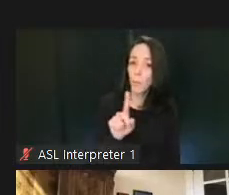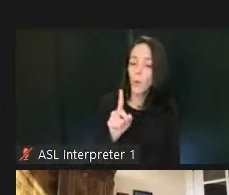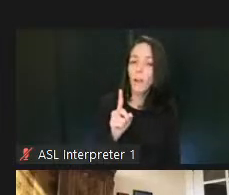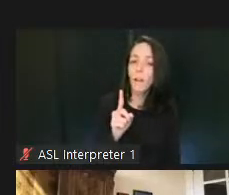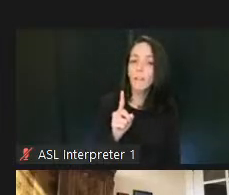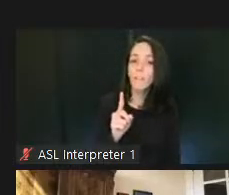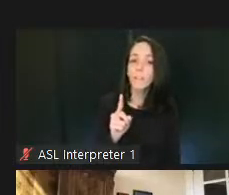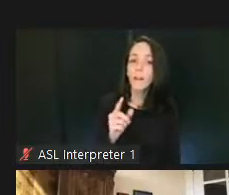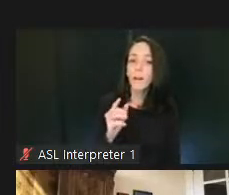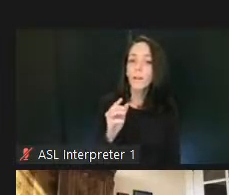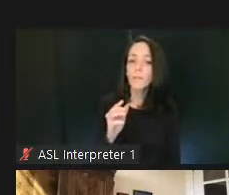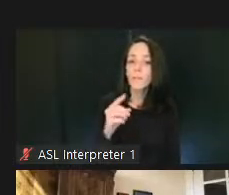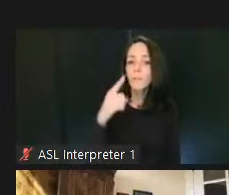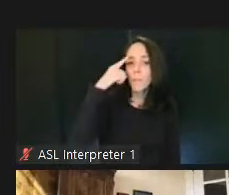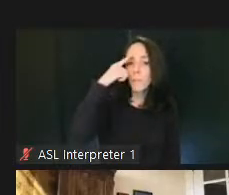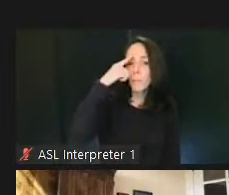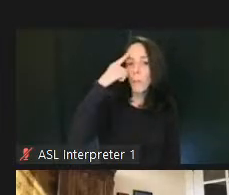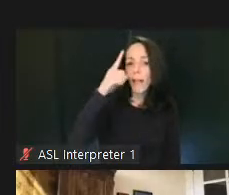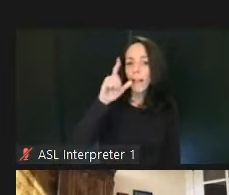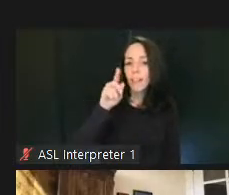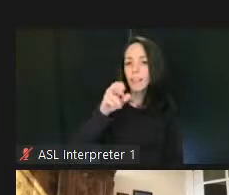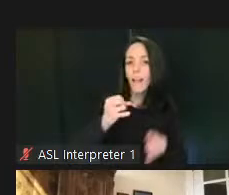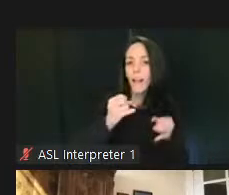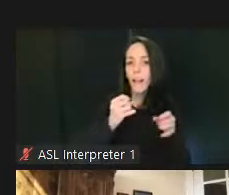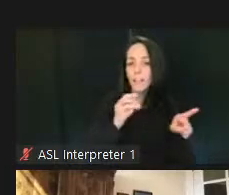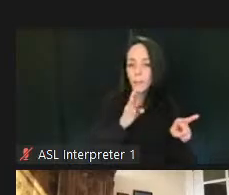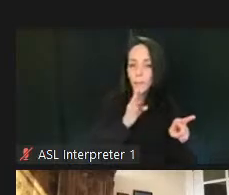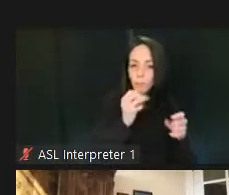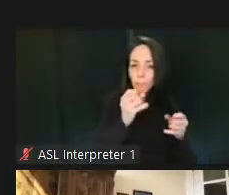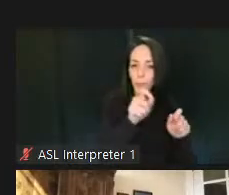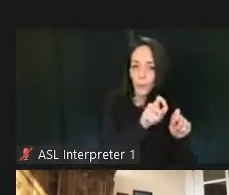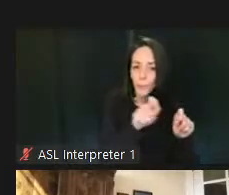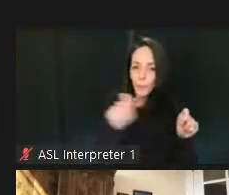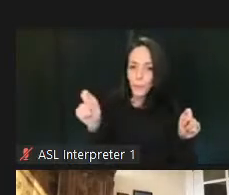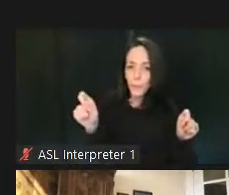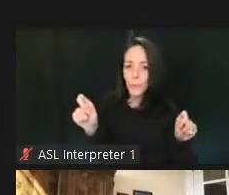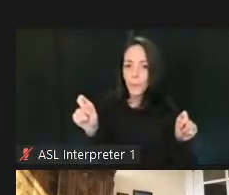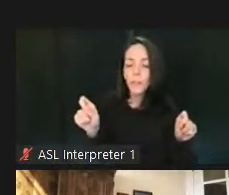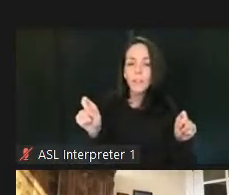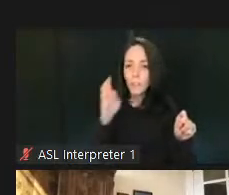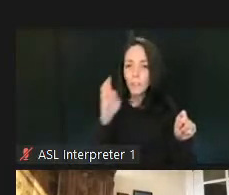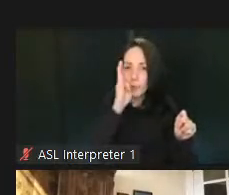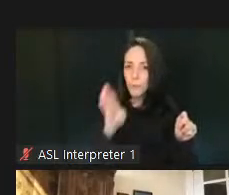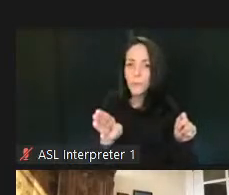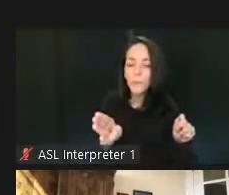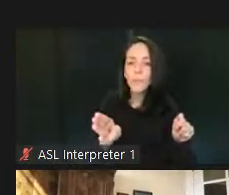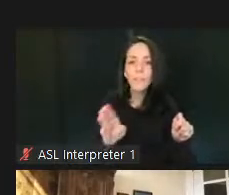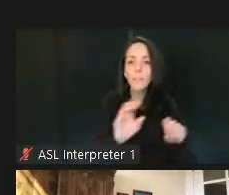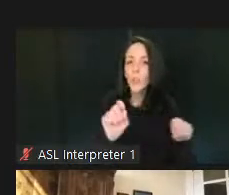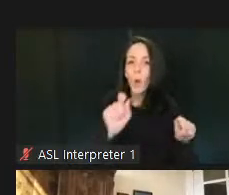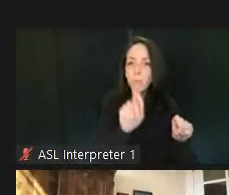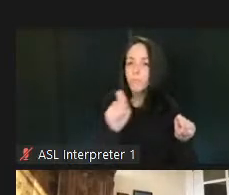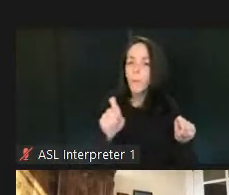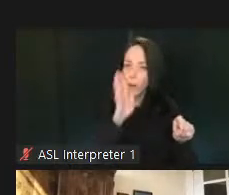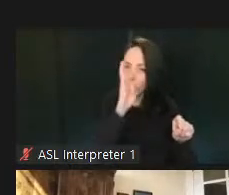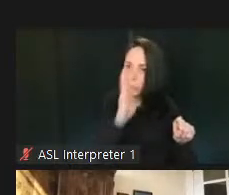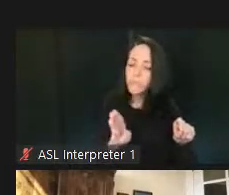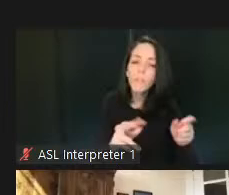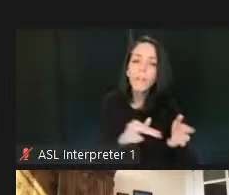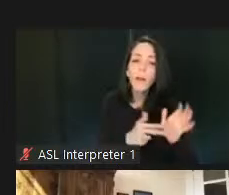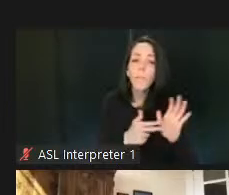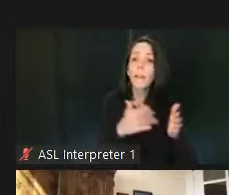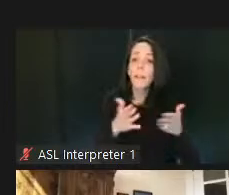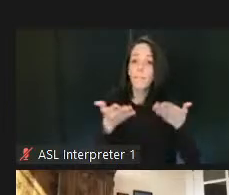on some of the roadways, that indicates projects that have been completed. Where you see red dashed